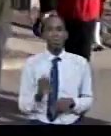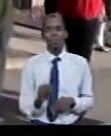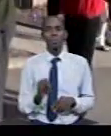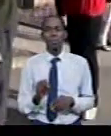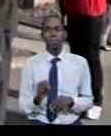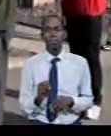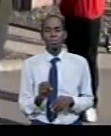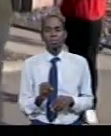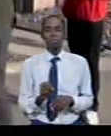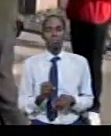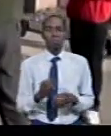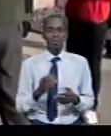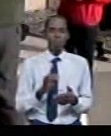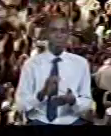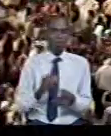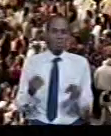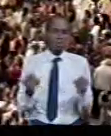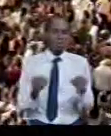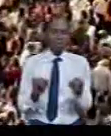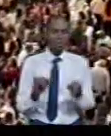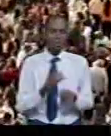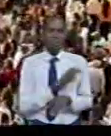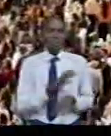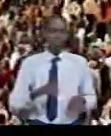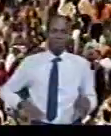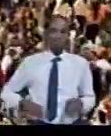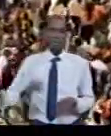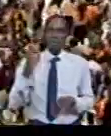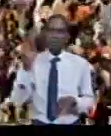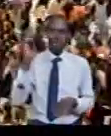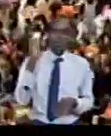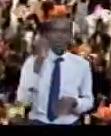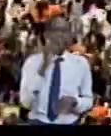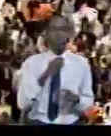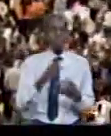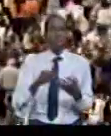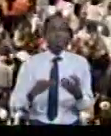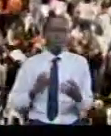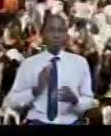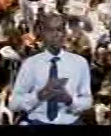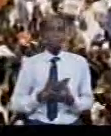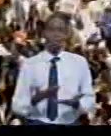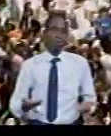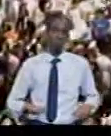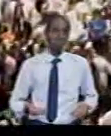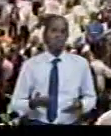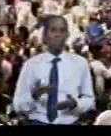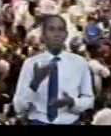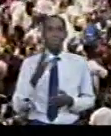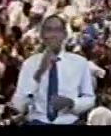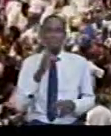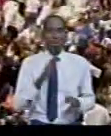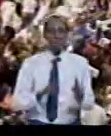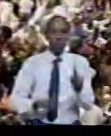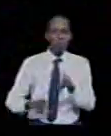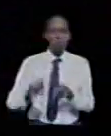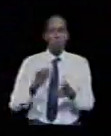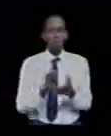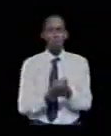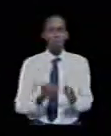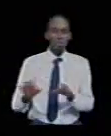is un-Christ-like evangelism. Even among us here, there are people that do